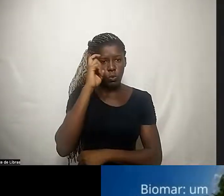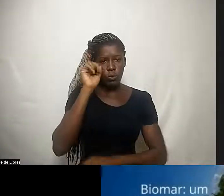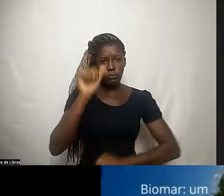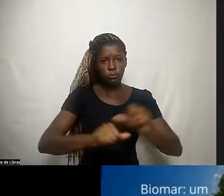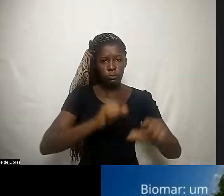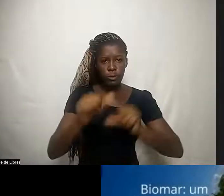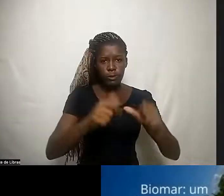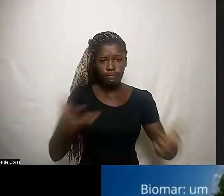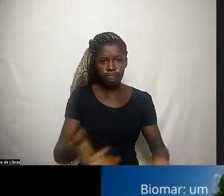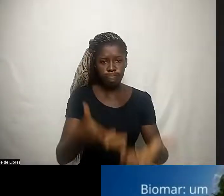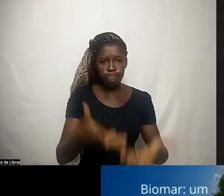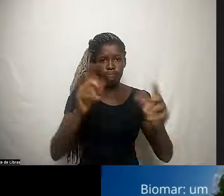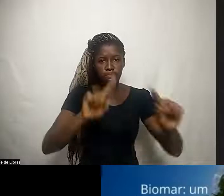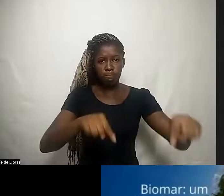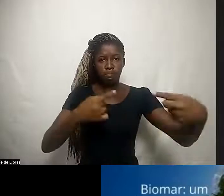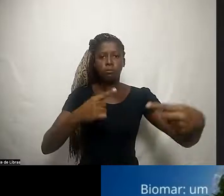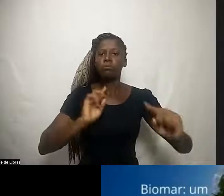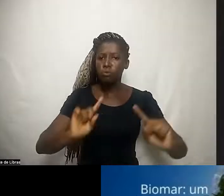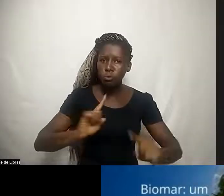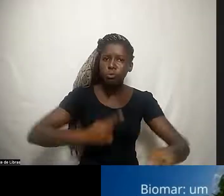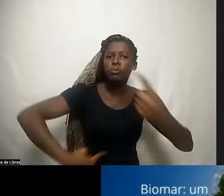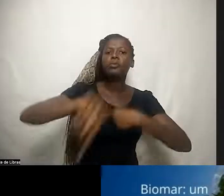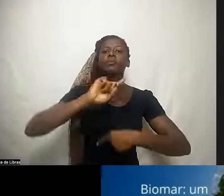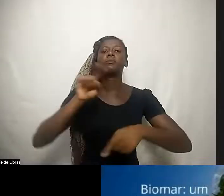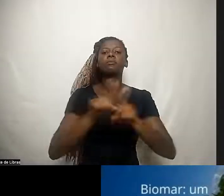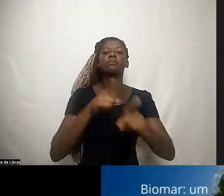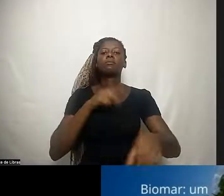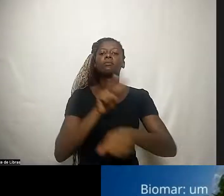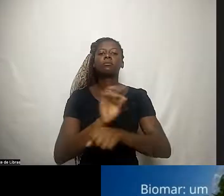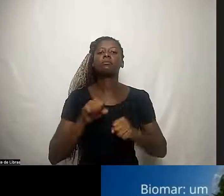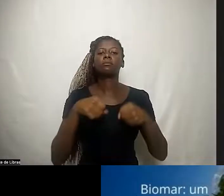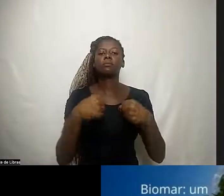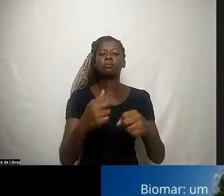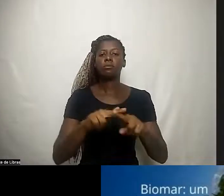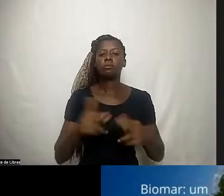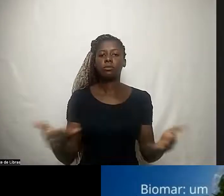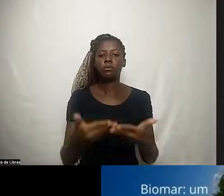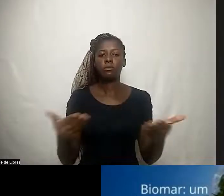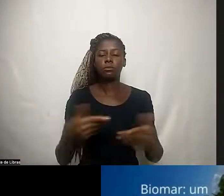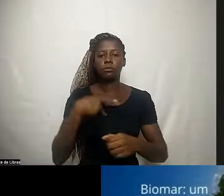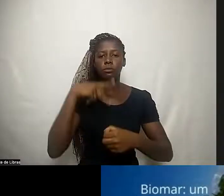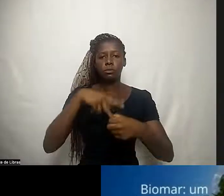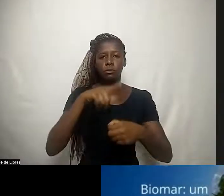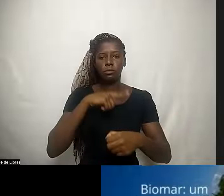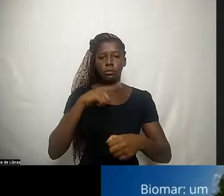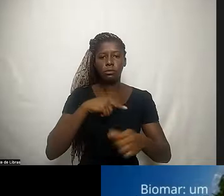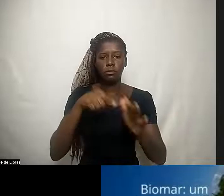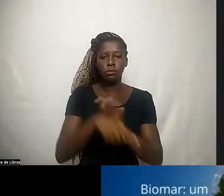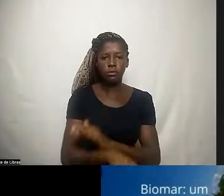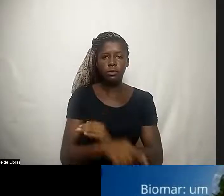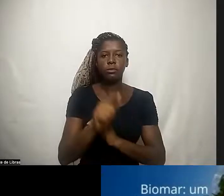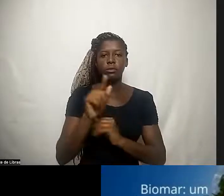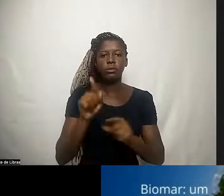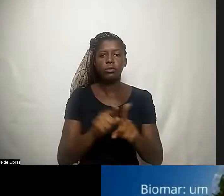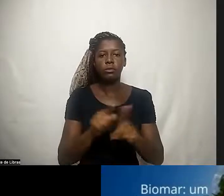So our culture involves innovation and sustainability. Petrobras is a leader today in oil